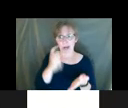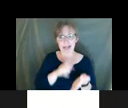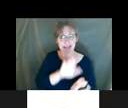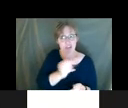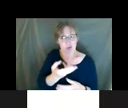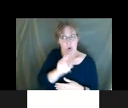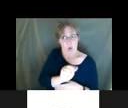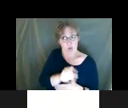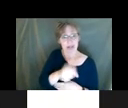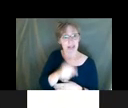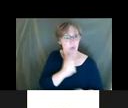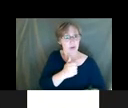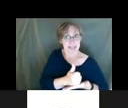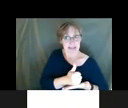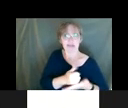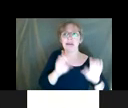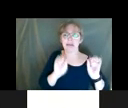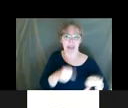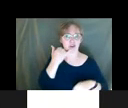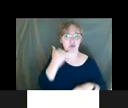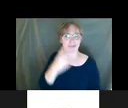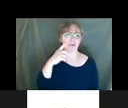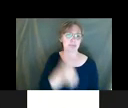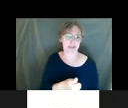assistance may call on their own behalf.